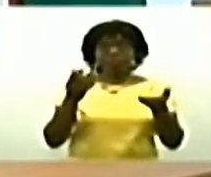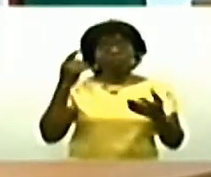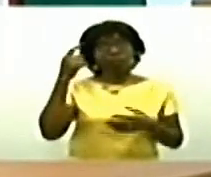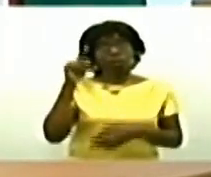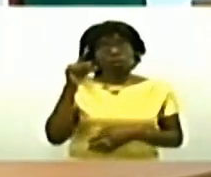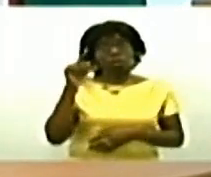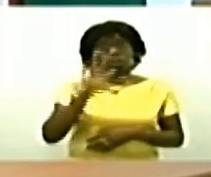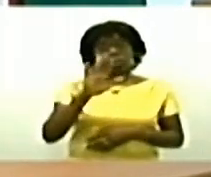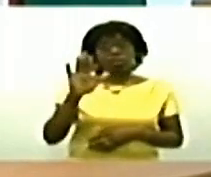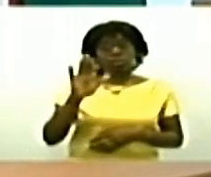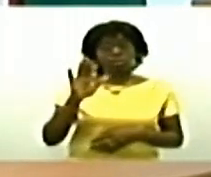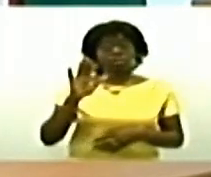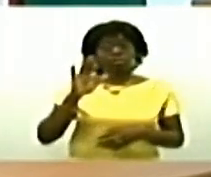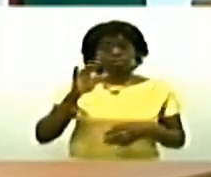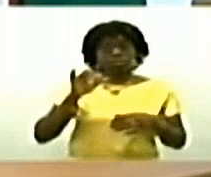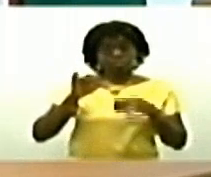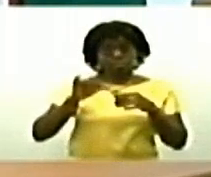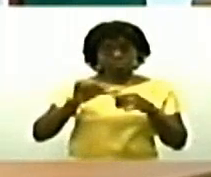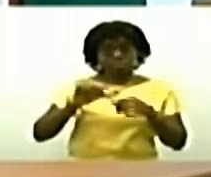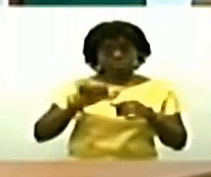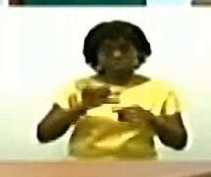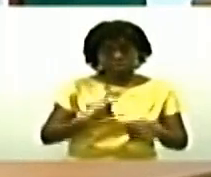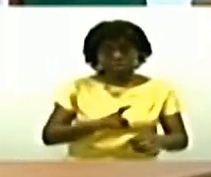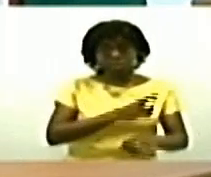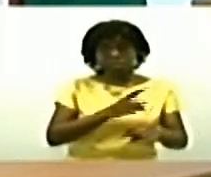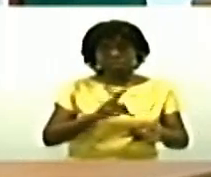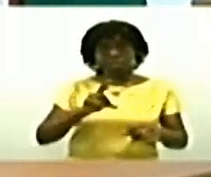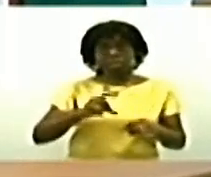for your dedication to duty.